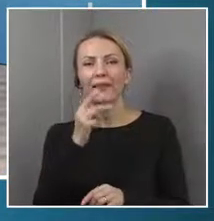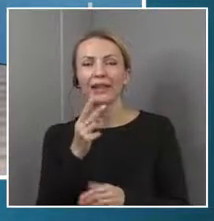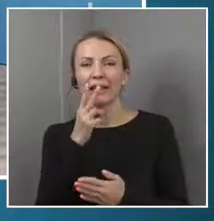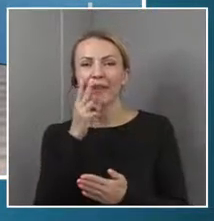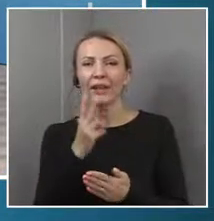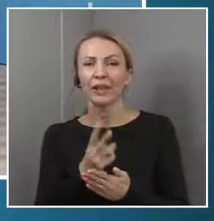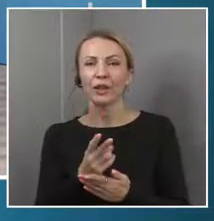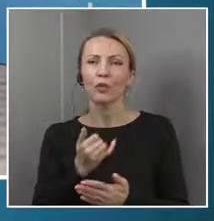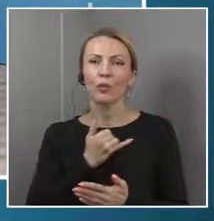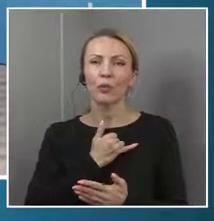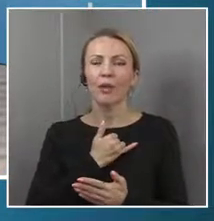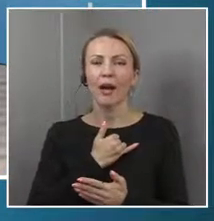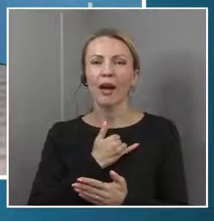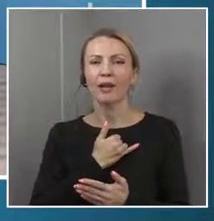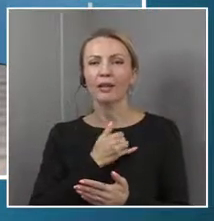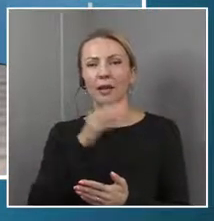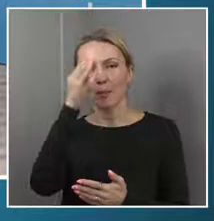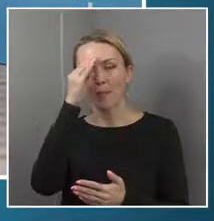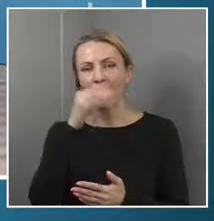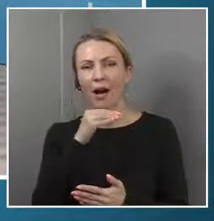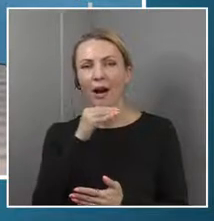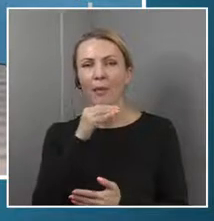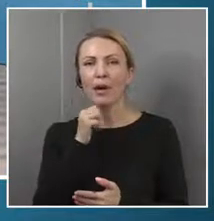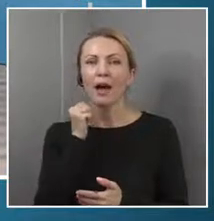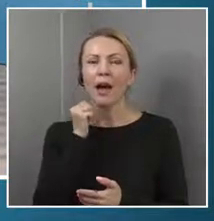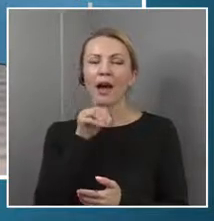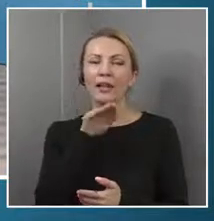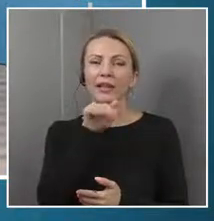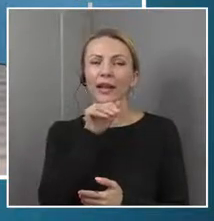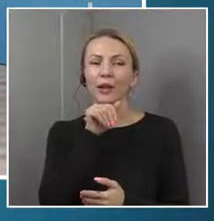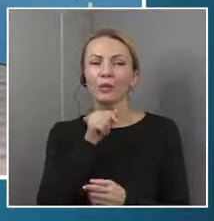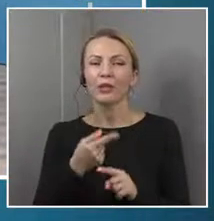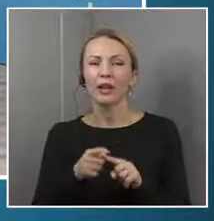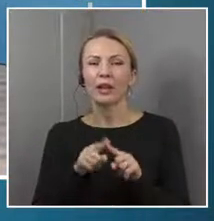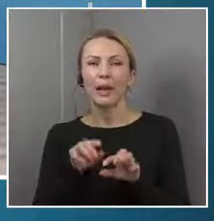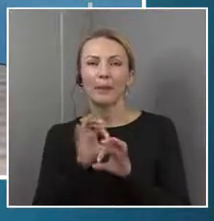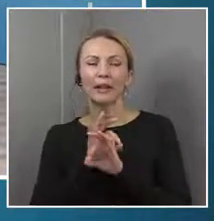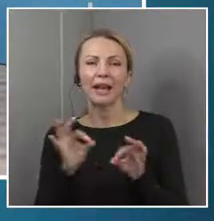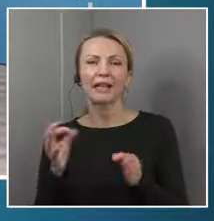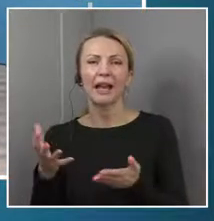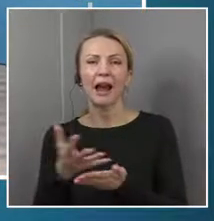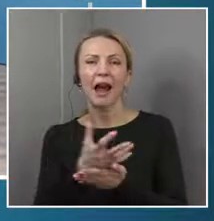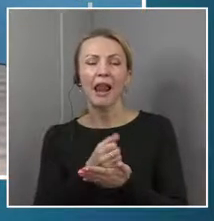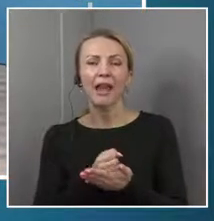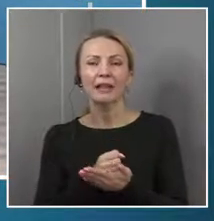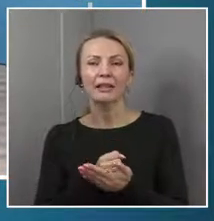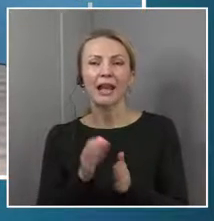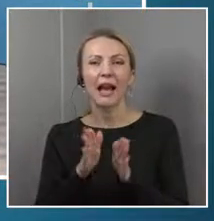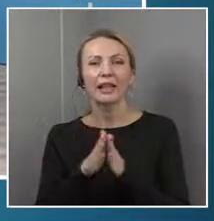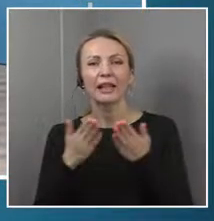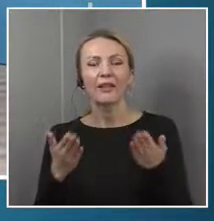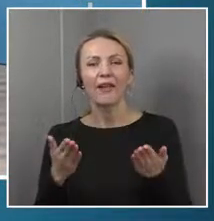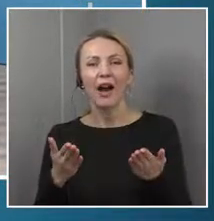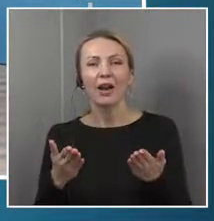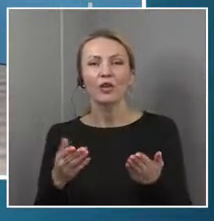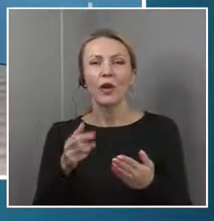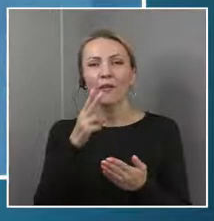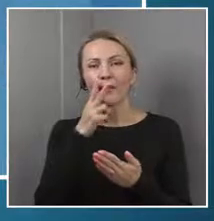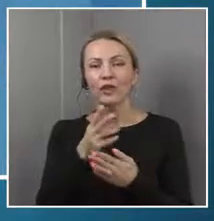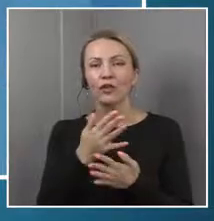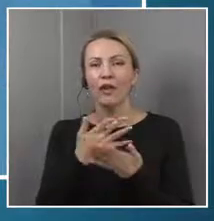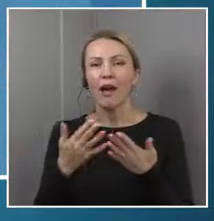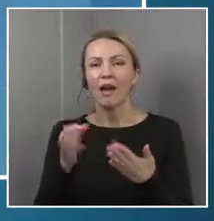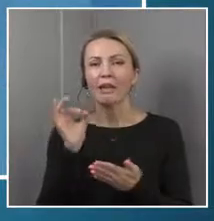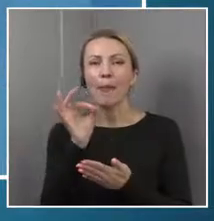me is very local, something that our grandfathers or maybe fathers used to